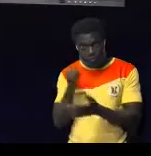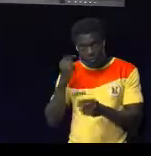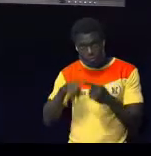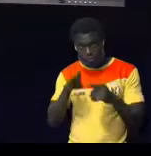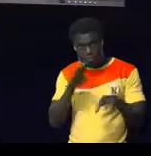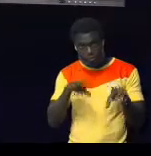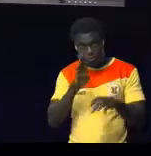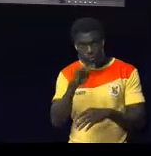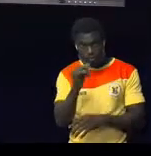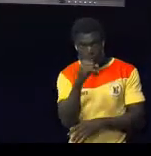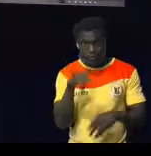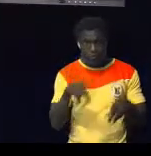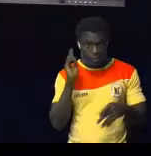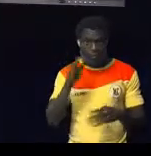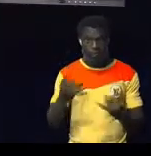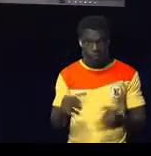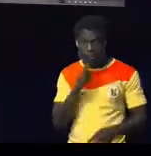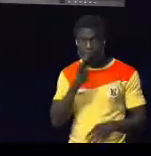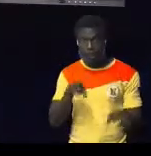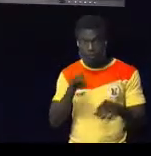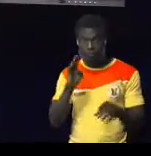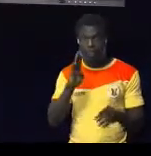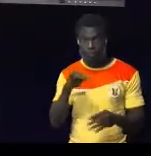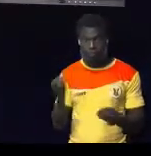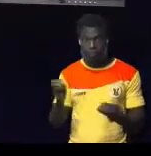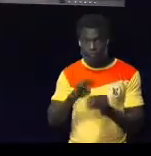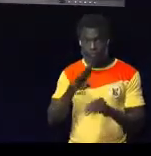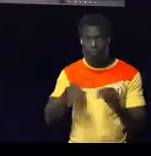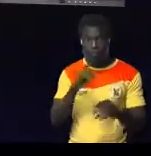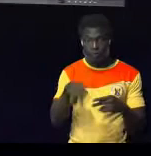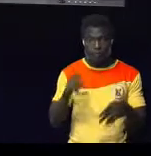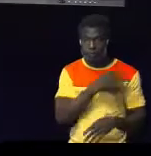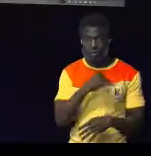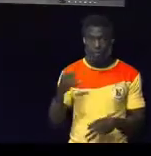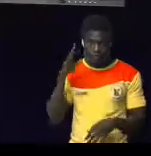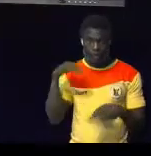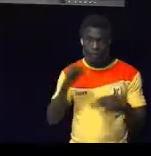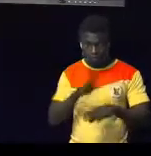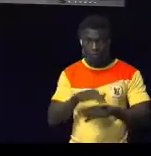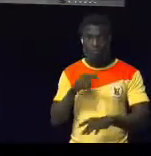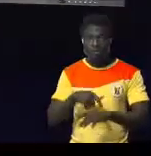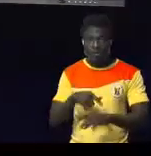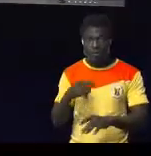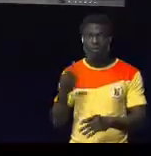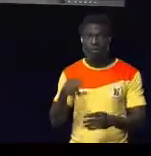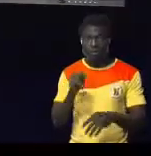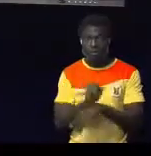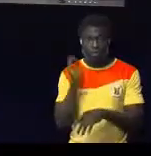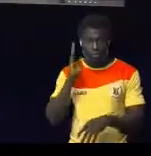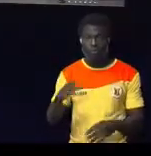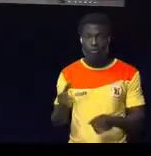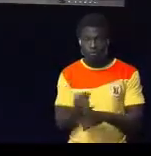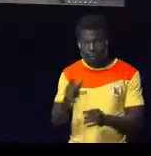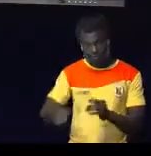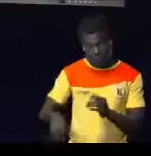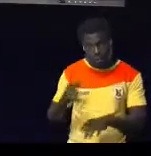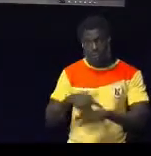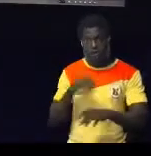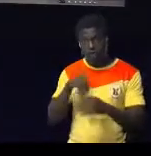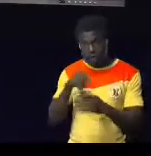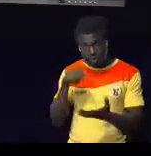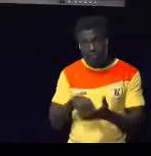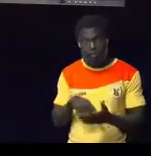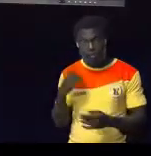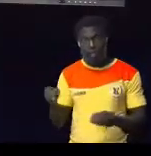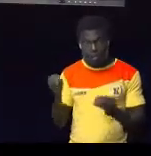work that's supposed to be done by one person will now be done by more than one person, and they'll finish on time. So the job will take less time. So